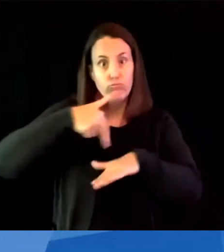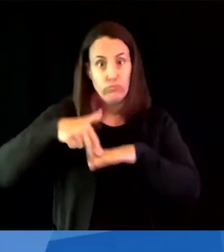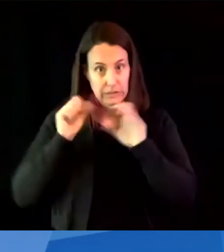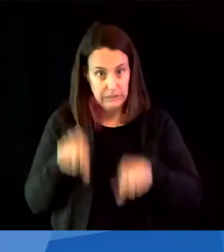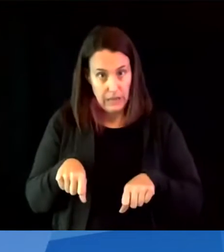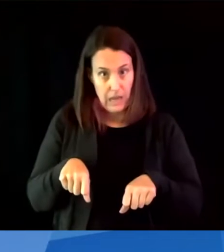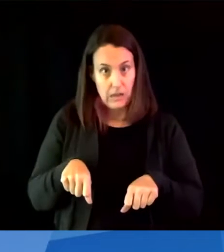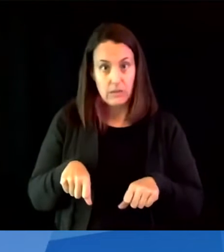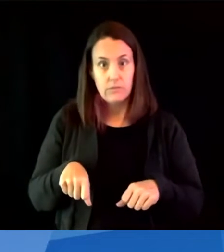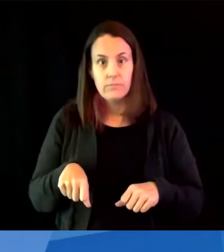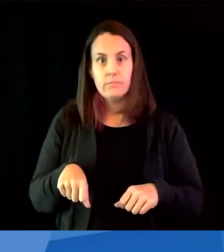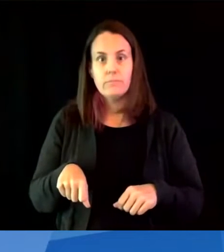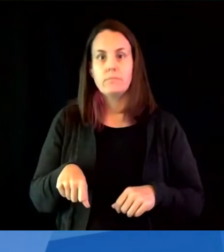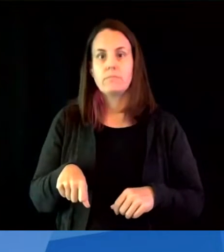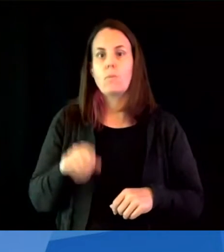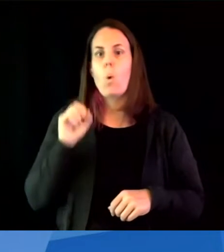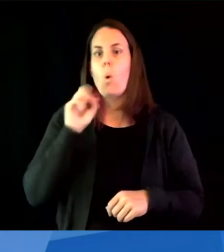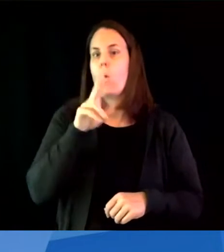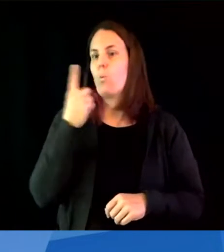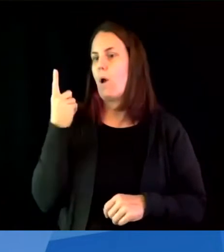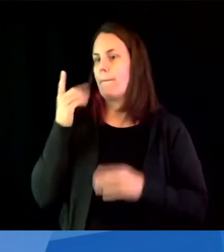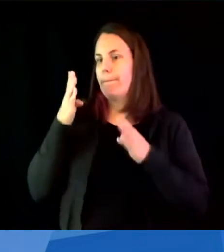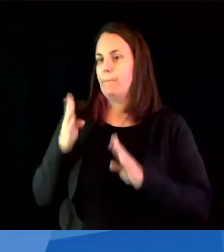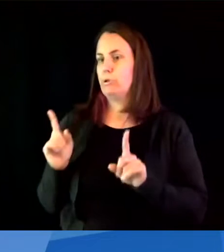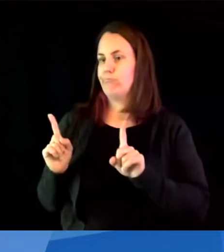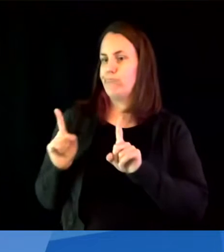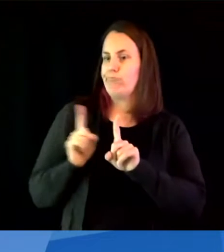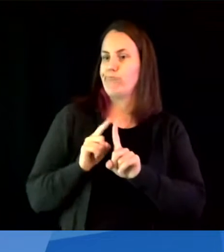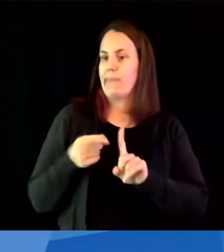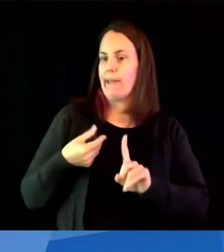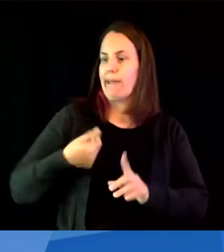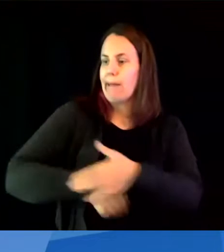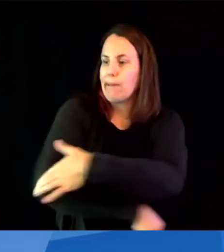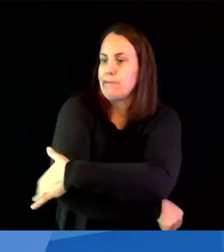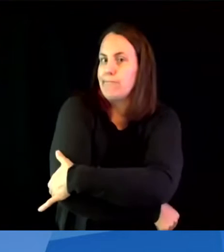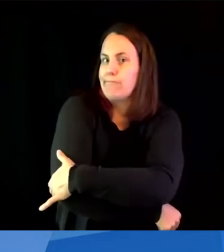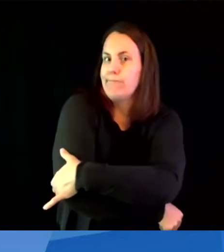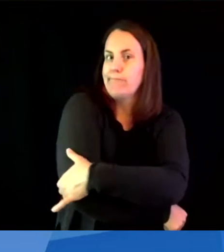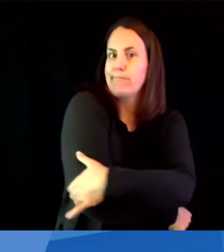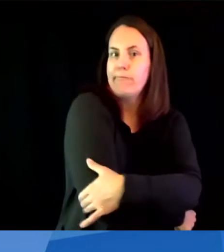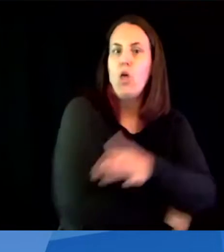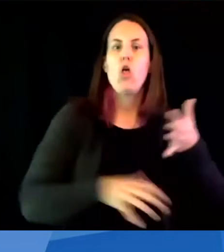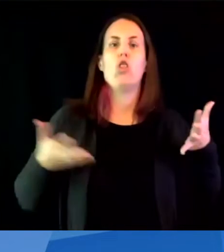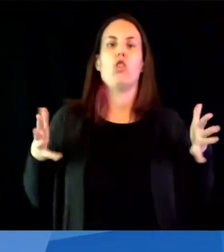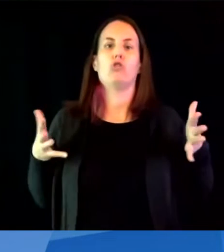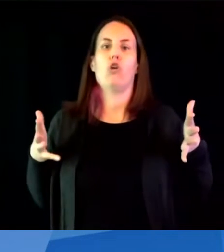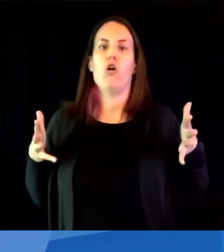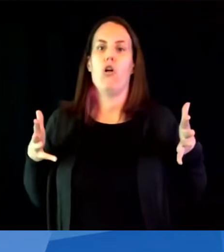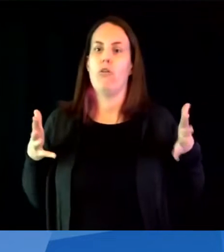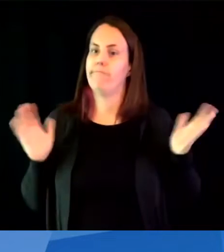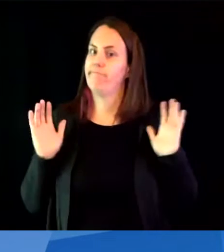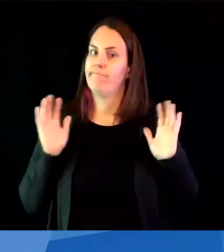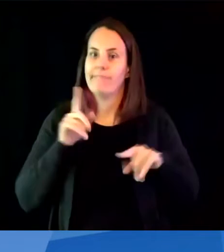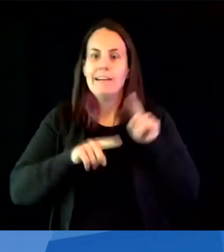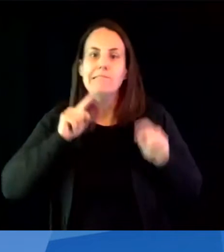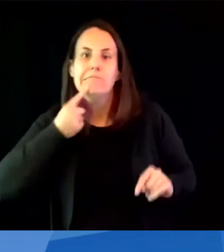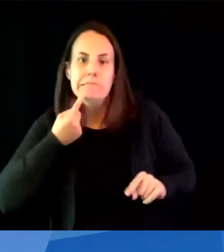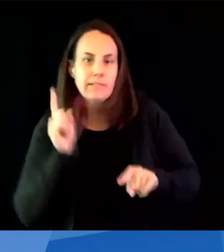All right, and now let's go to our next question from Maddie Heim, Appleton Post Crescent. Maddie.